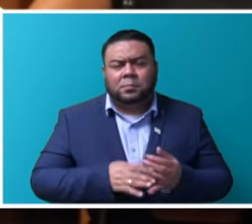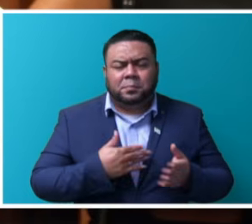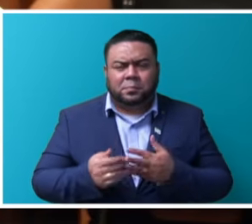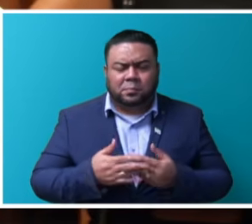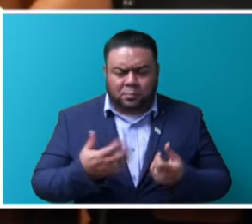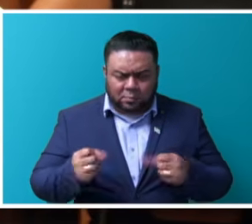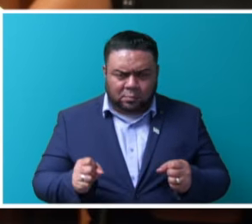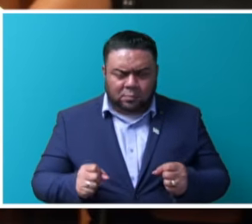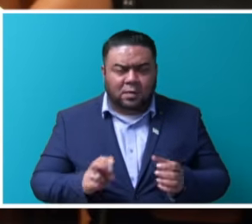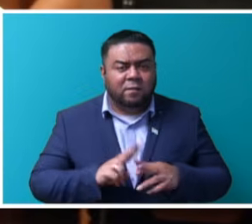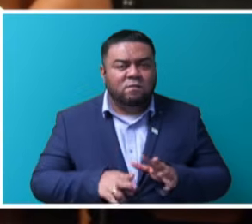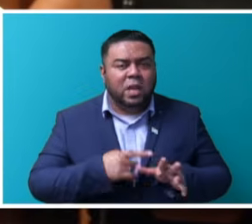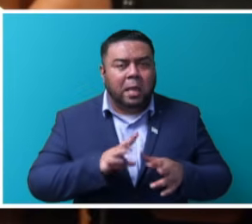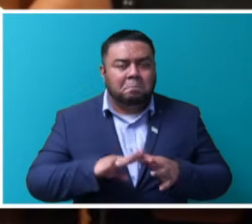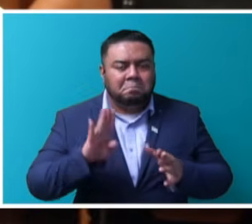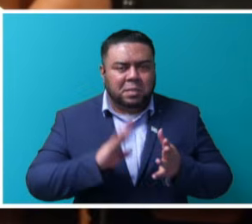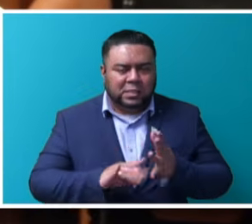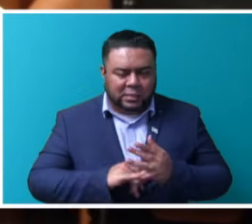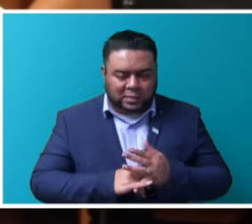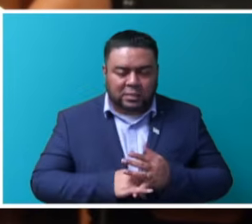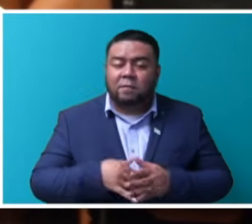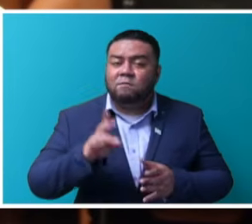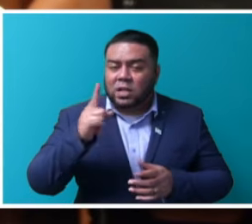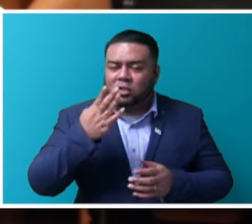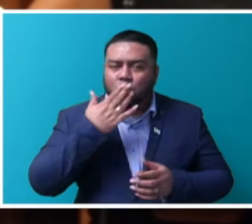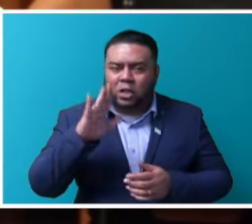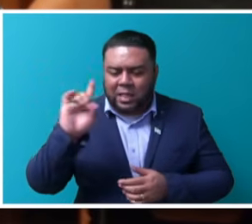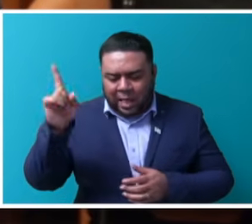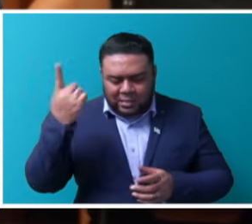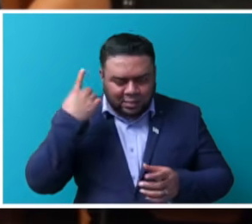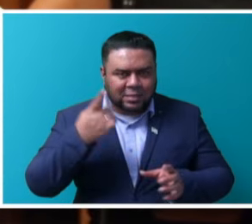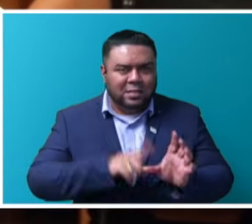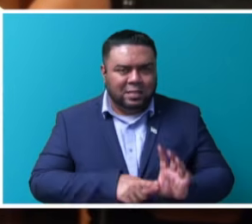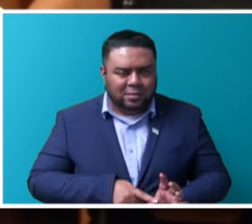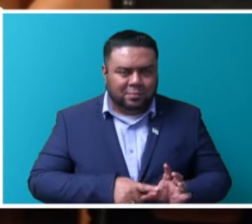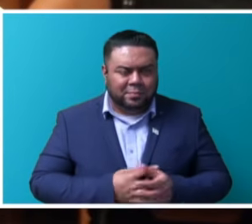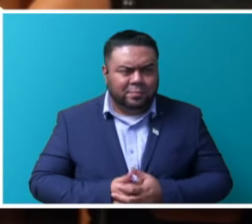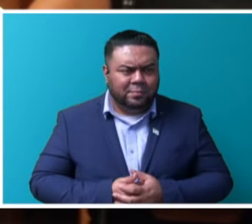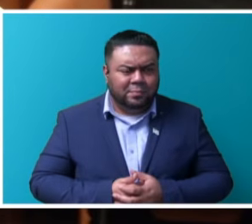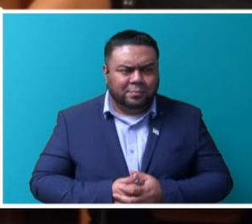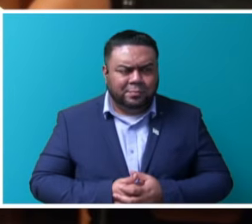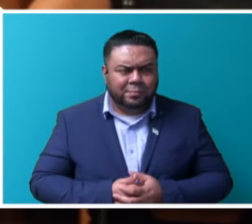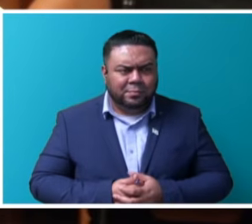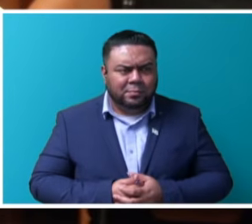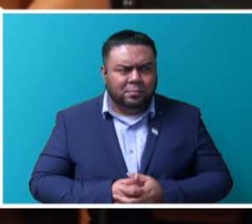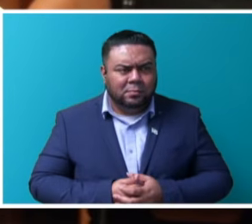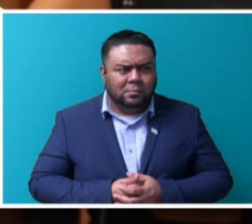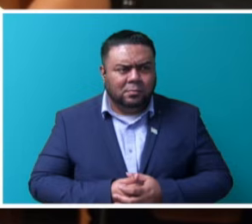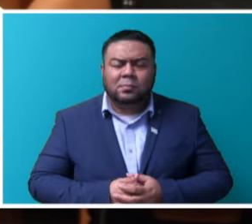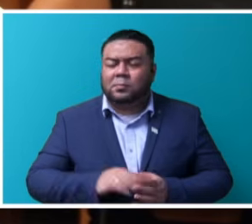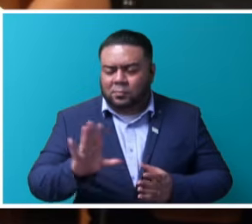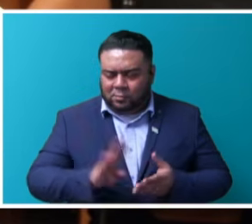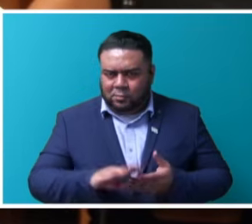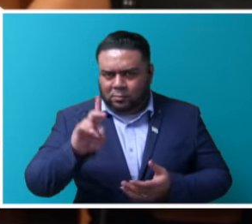System, FEMIS, that went live on 1st August last year. In tandem with this, 1.8 million has been allocated for